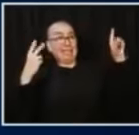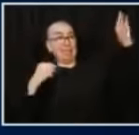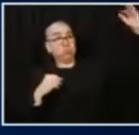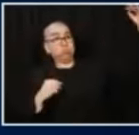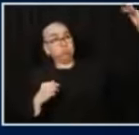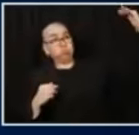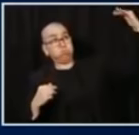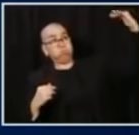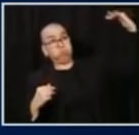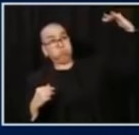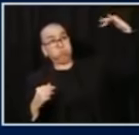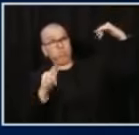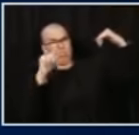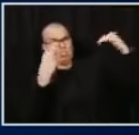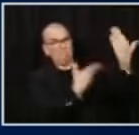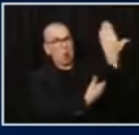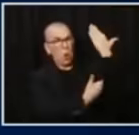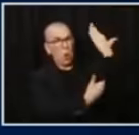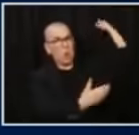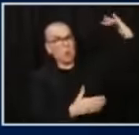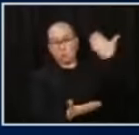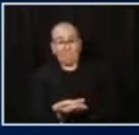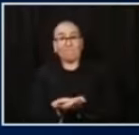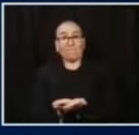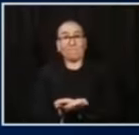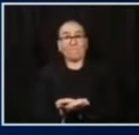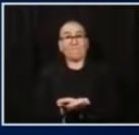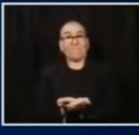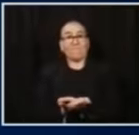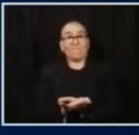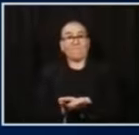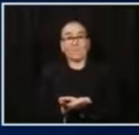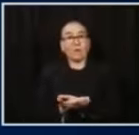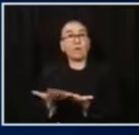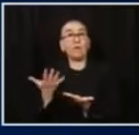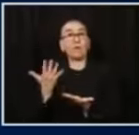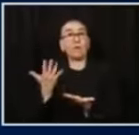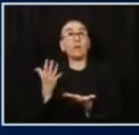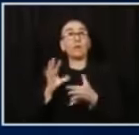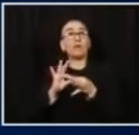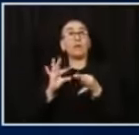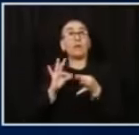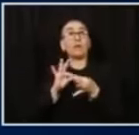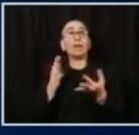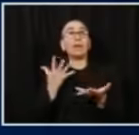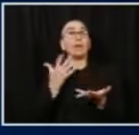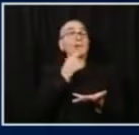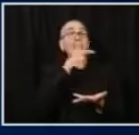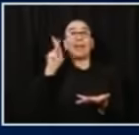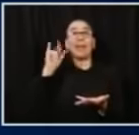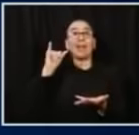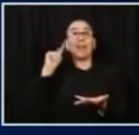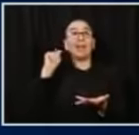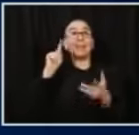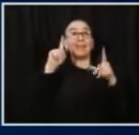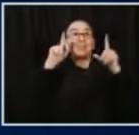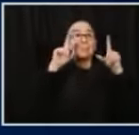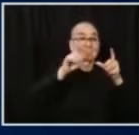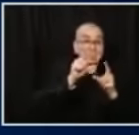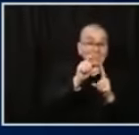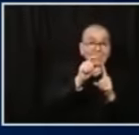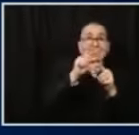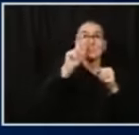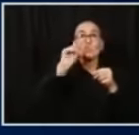morning. And as the governor said, the ancillary kit with the needles and syringes came about 30 minutes later. There was